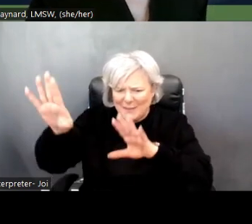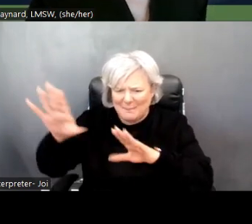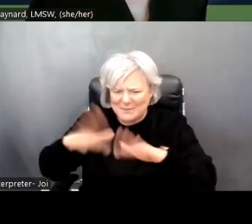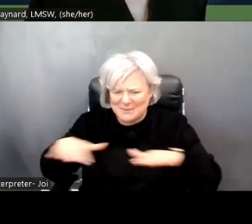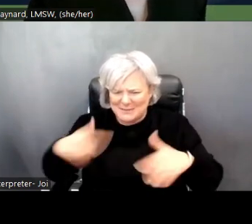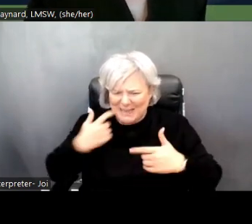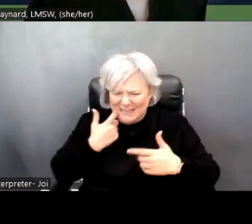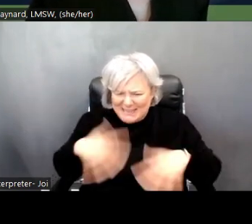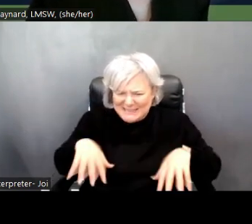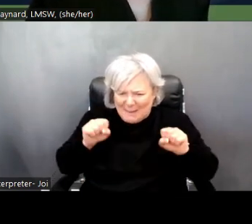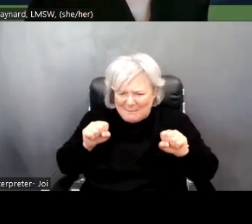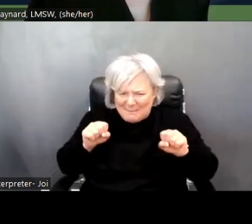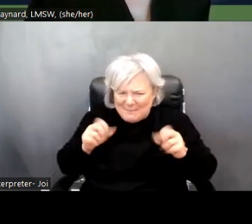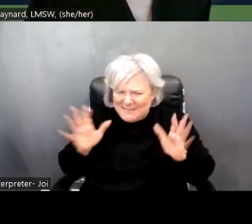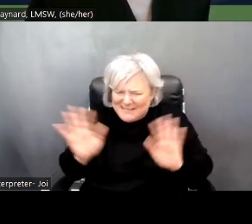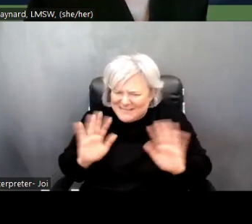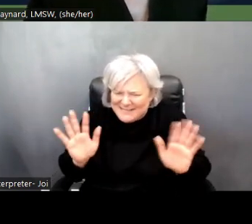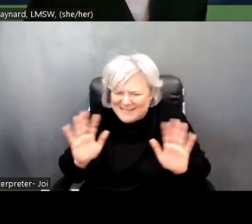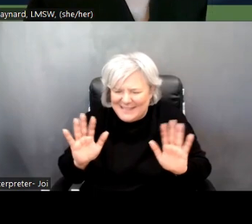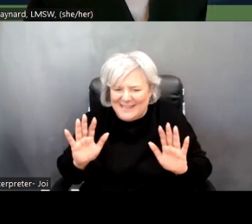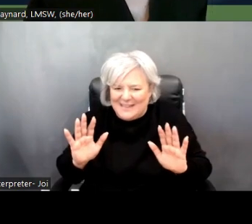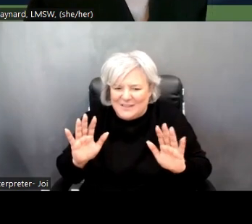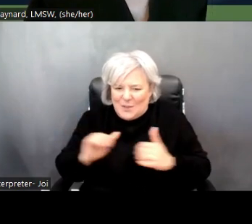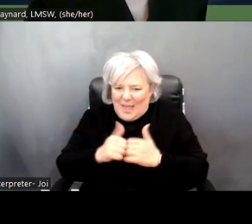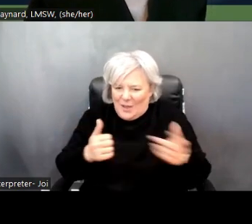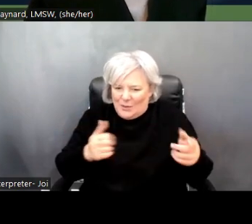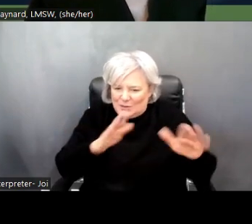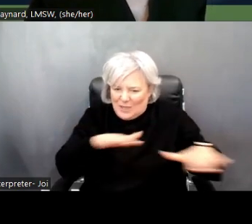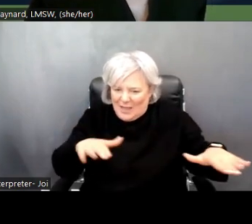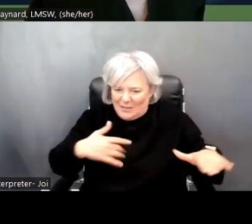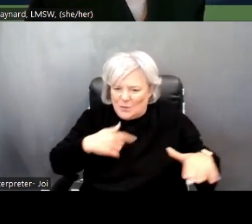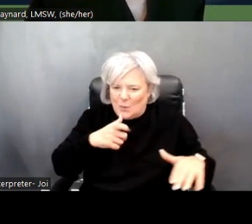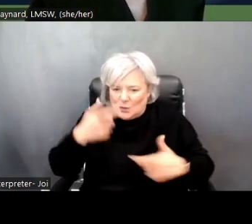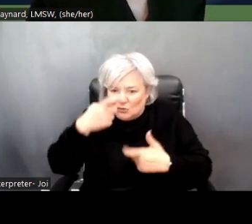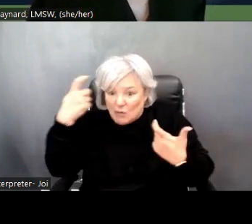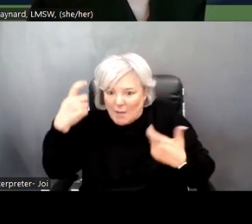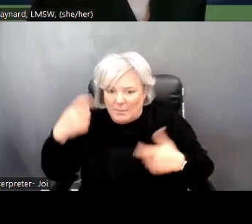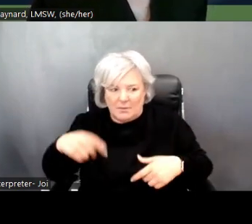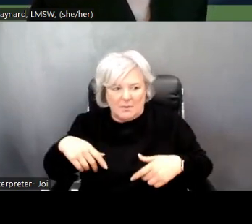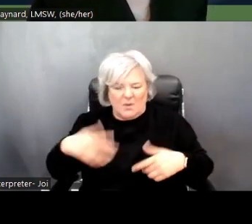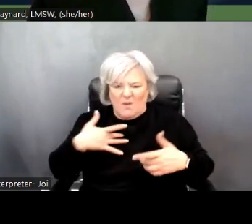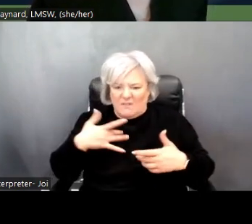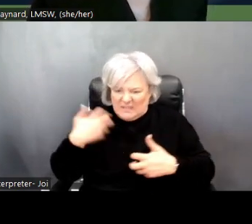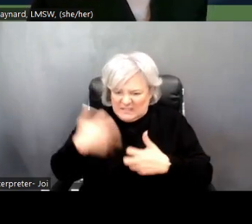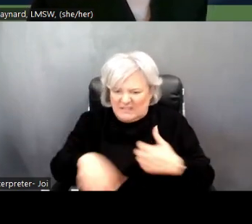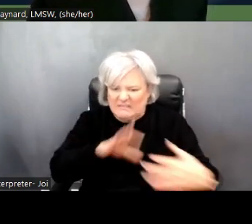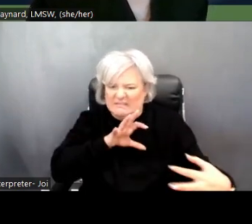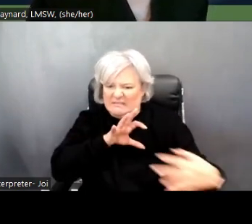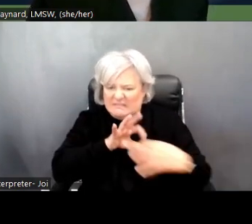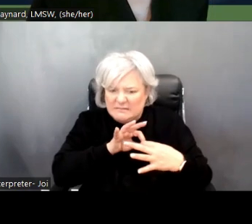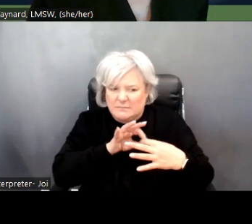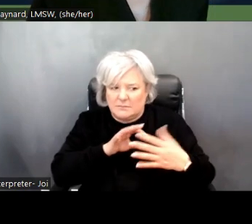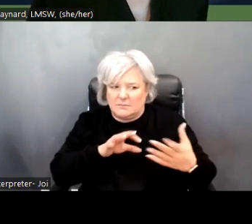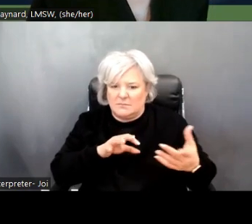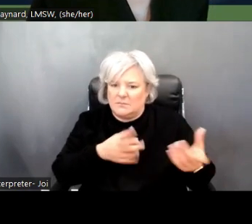not so hopeful. And what does that do to a child who's been traumatized and who's had difficulty attaching, right?